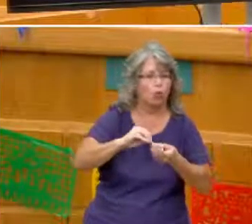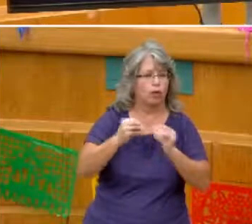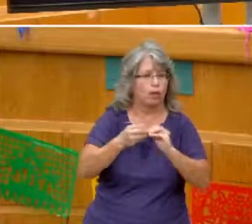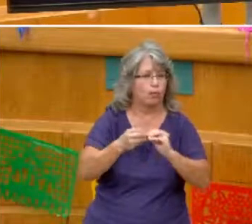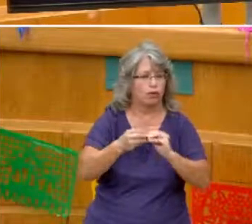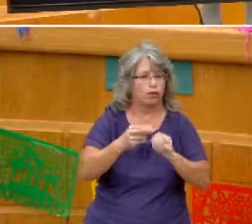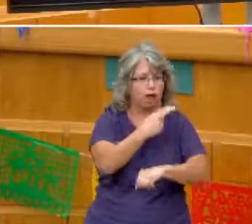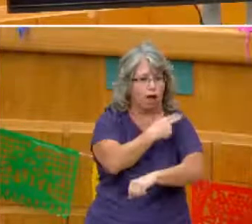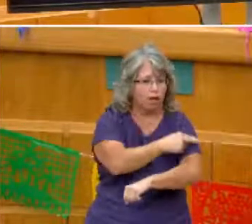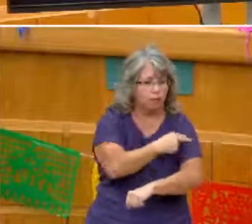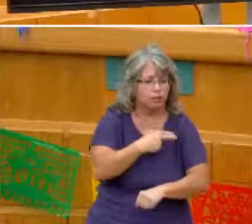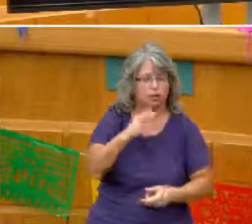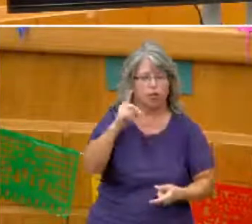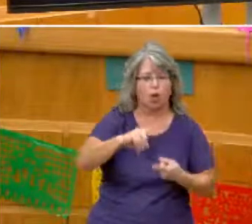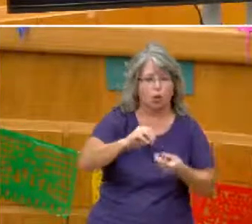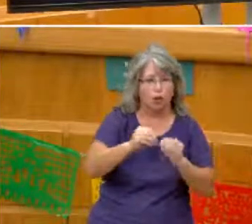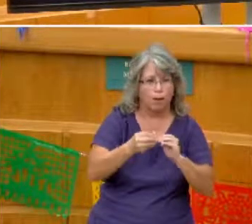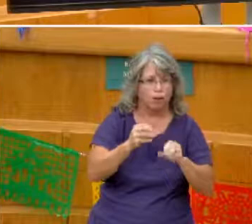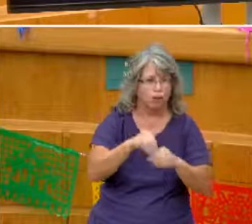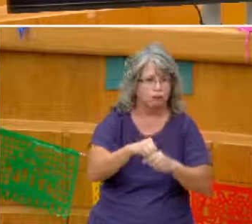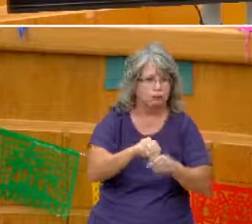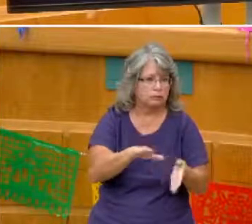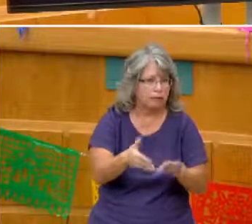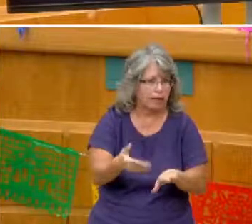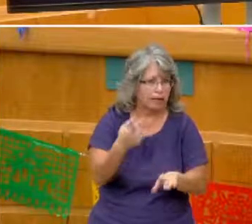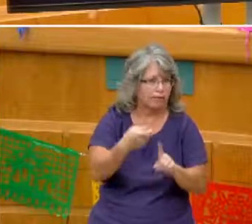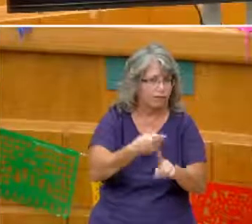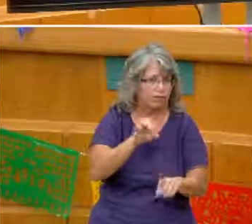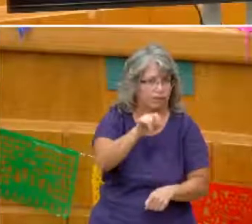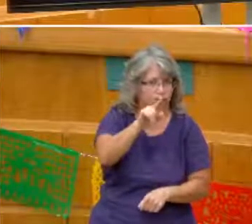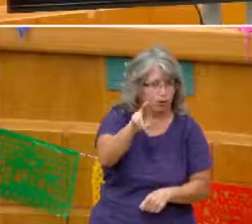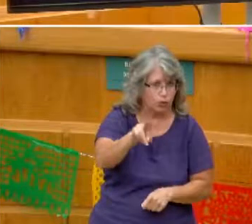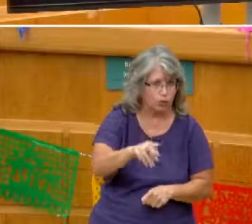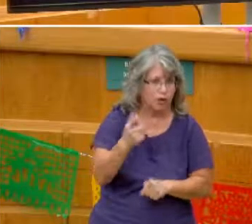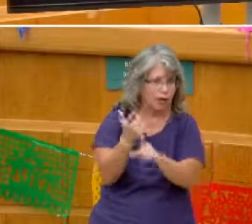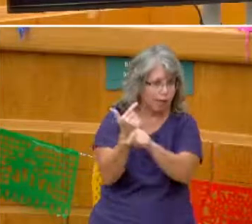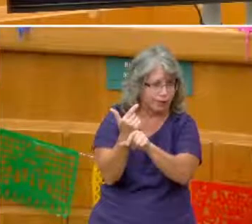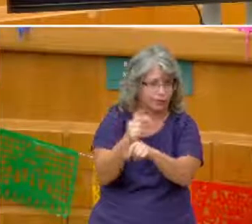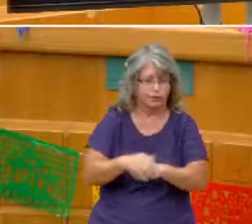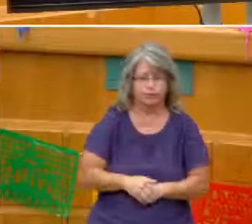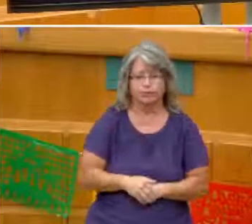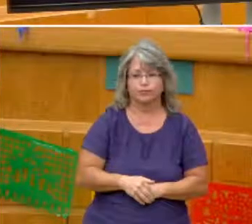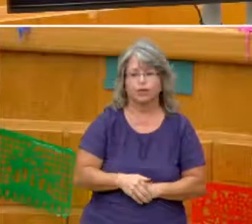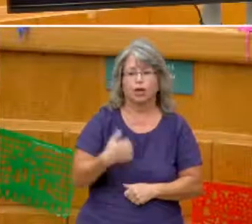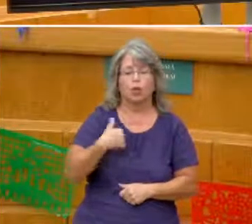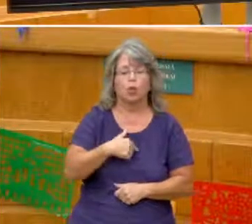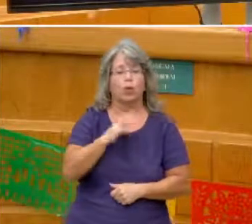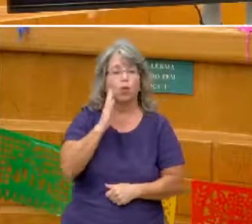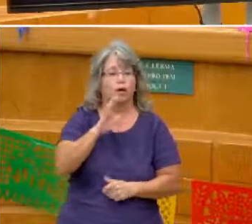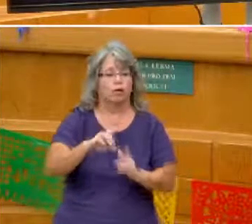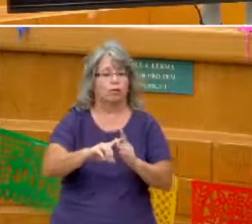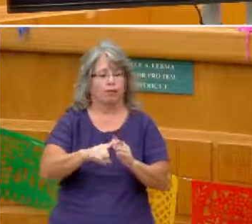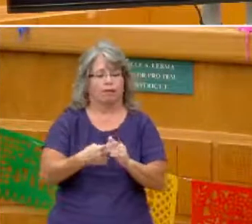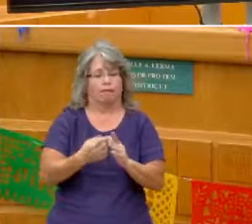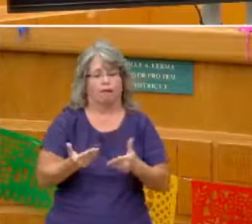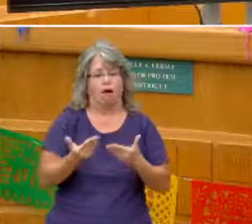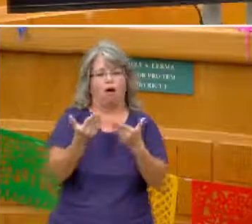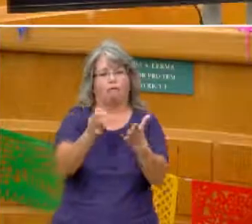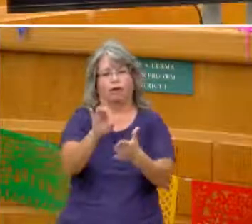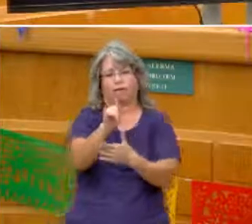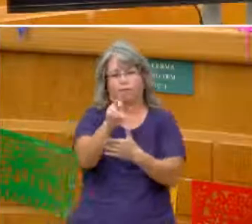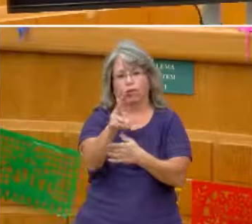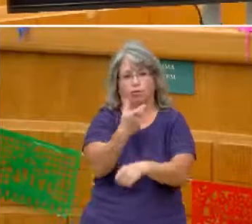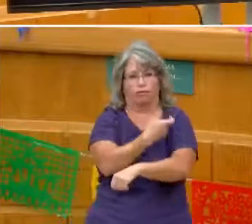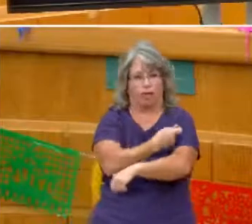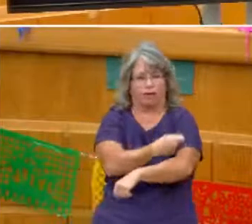flu numbers down. Health Department, we will begin offering the flu vaccine to the public later this month. We will partner also with